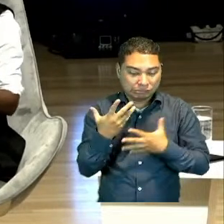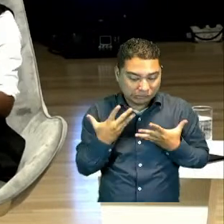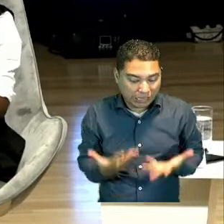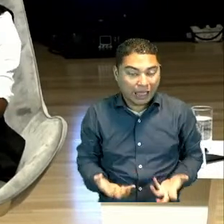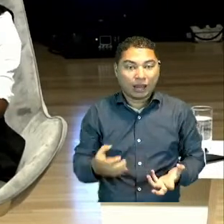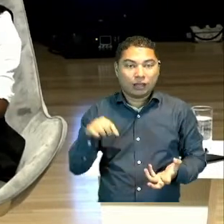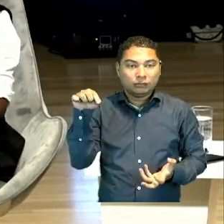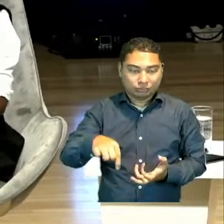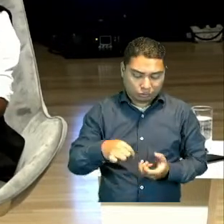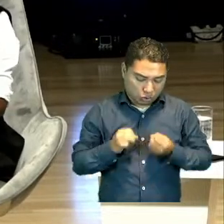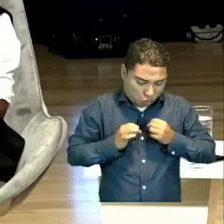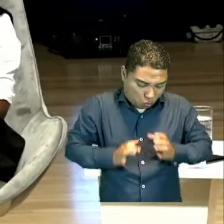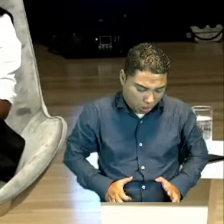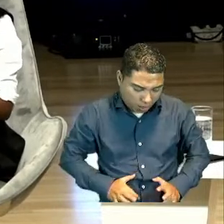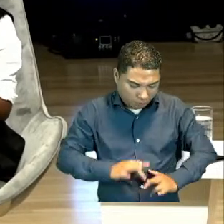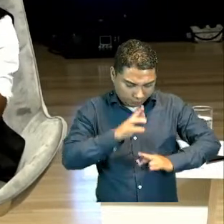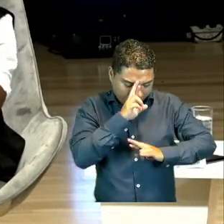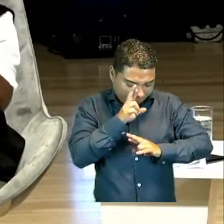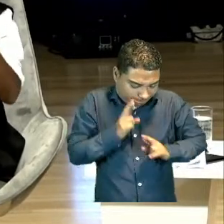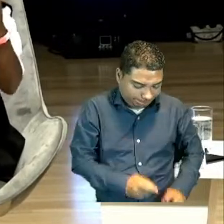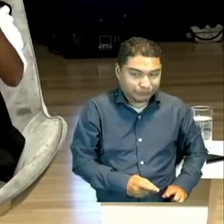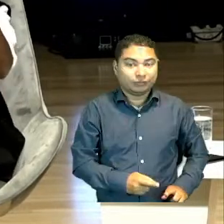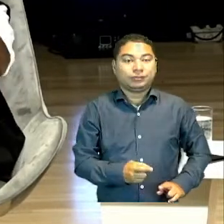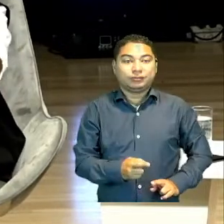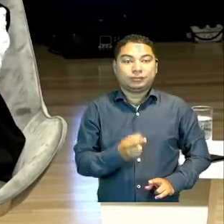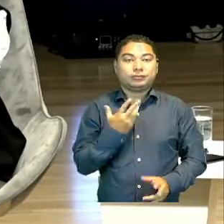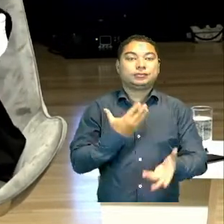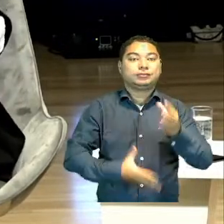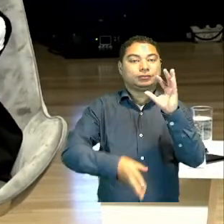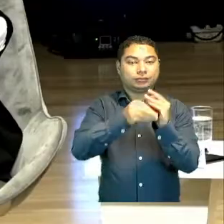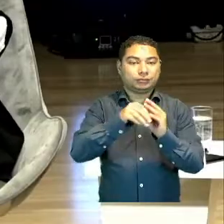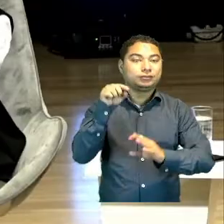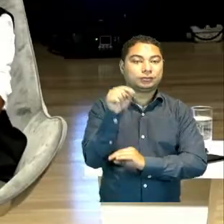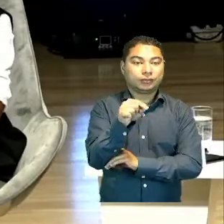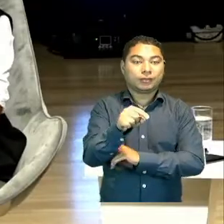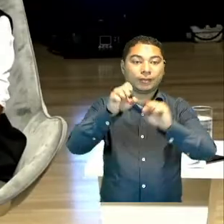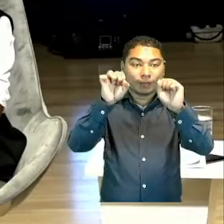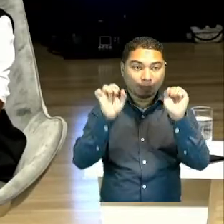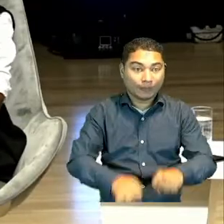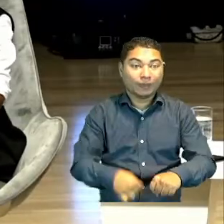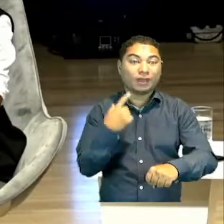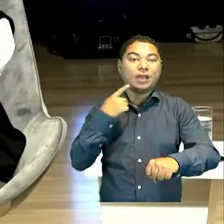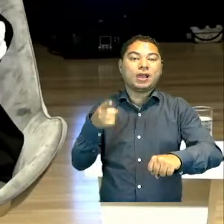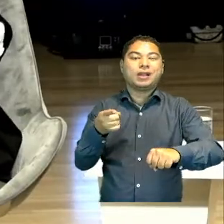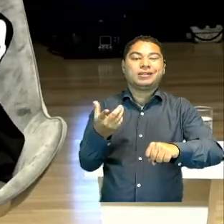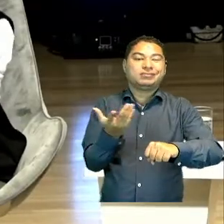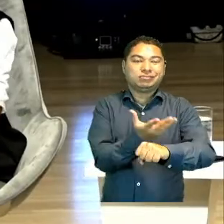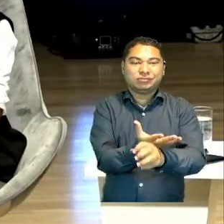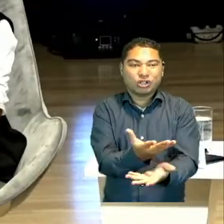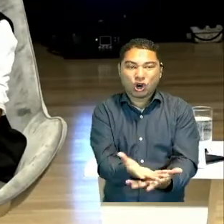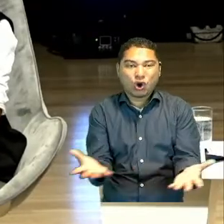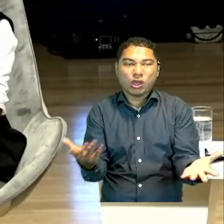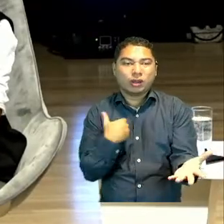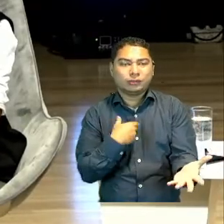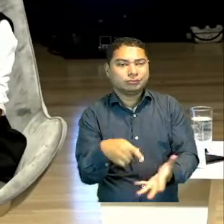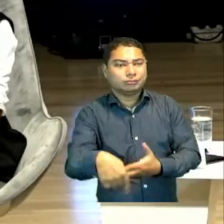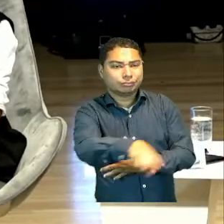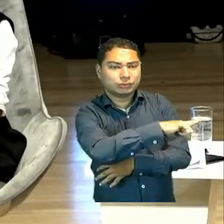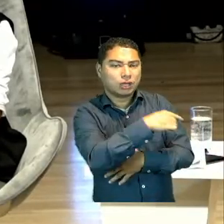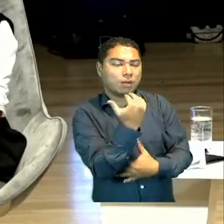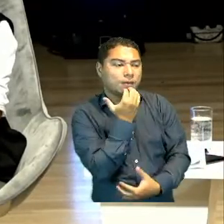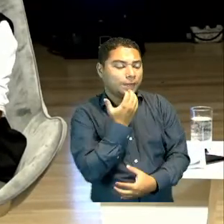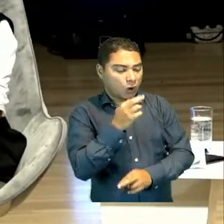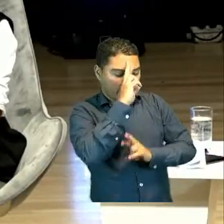love ourselves the way we are, to love our bodies and start understanding through workshops and through